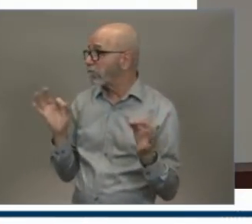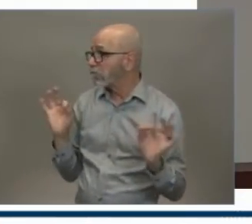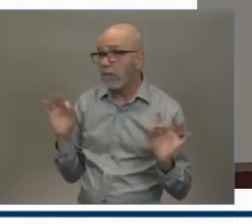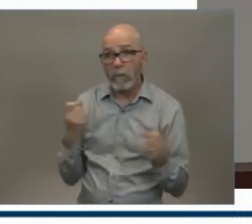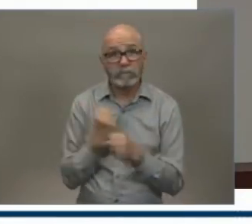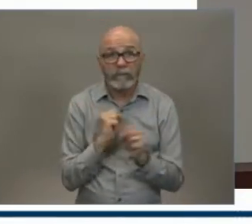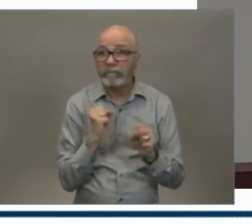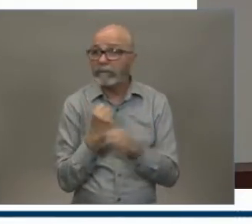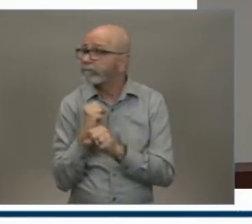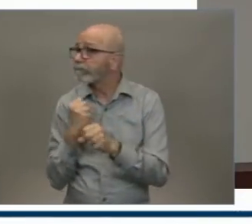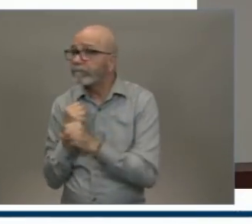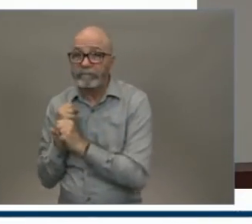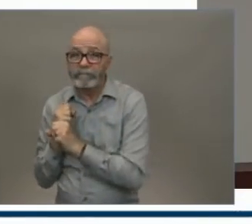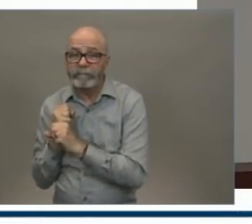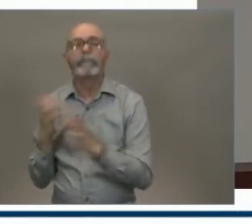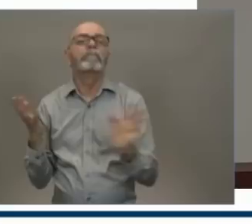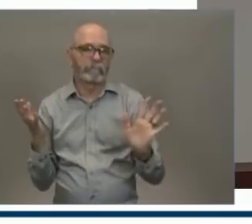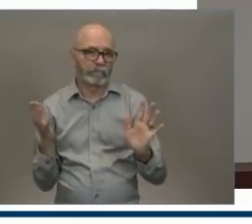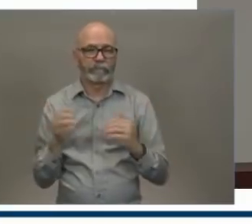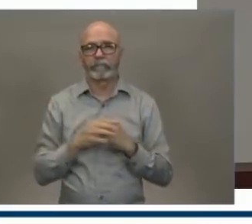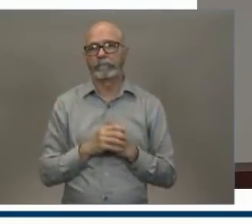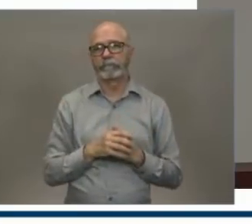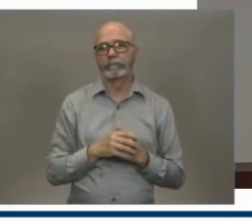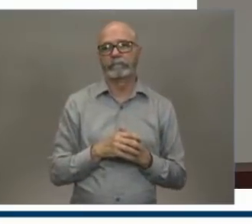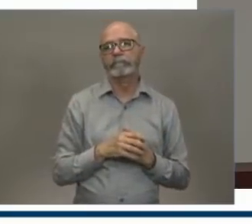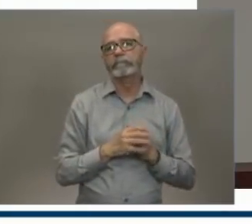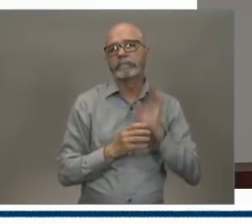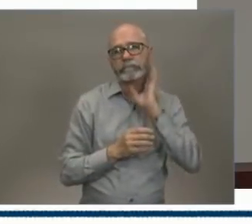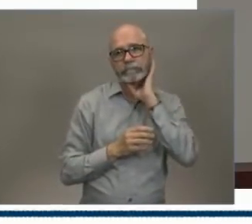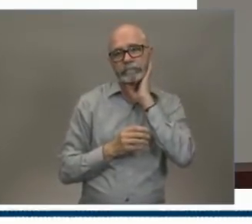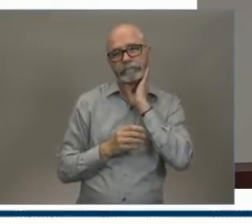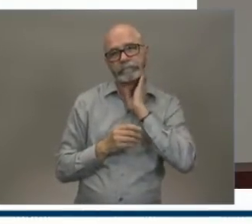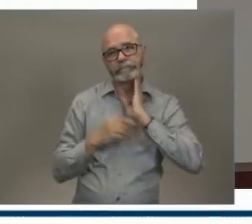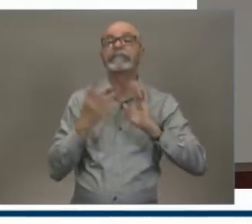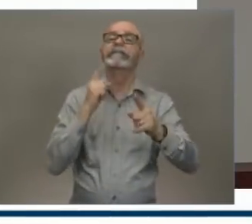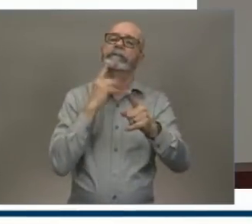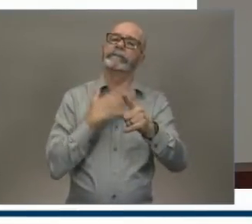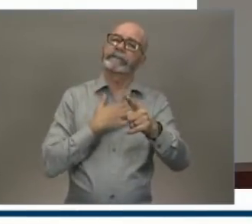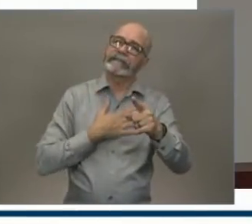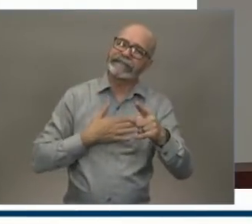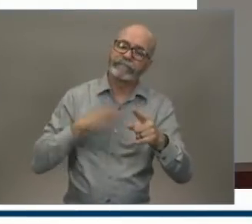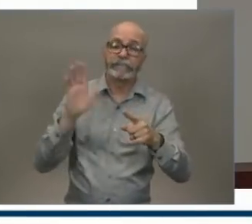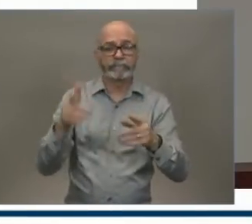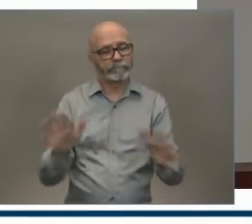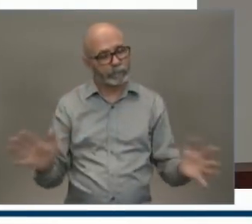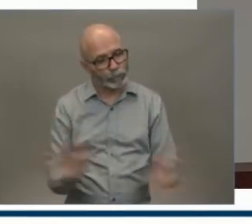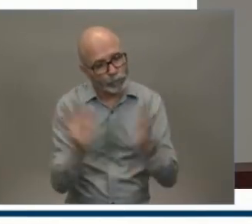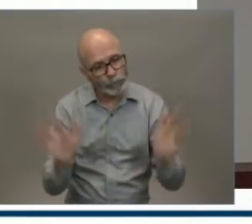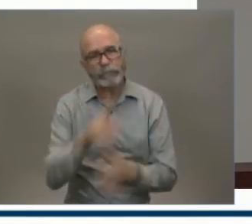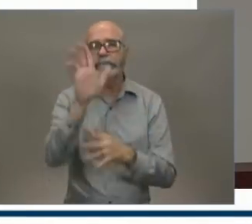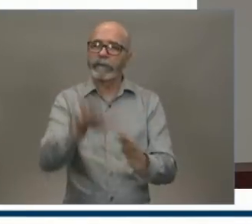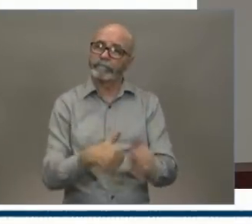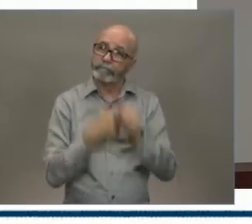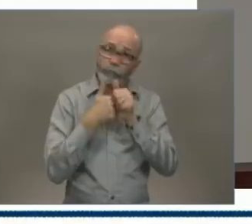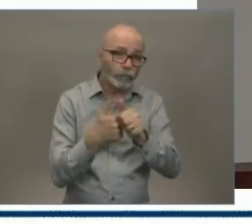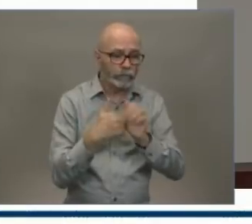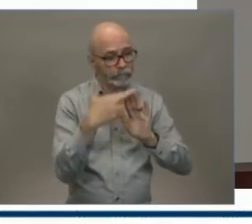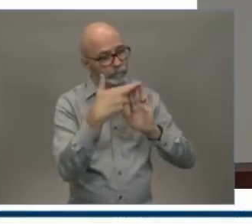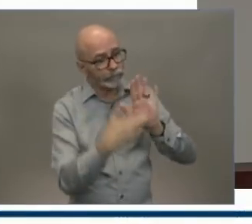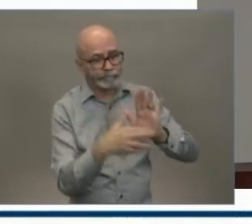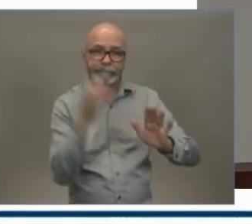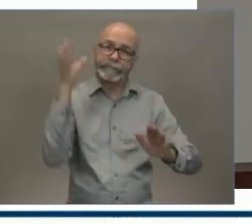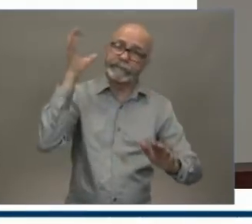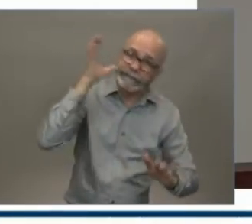we continue to ask Nova Scotians to comply with all the existing restrictions. So it's still up to